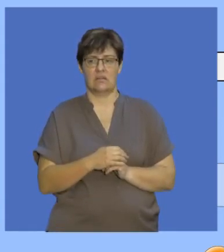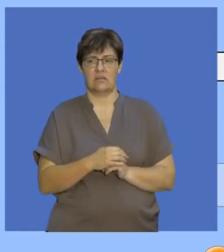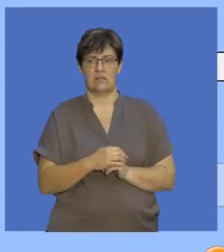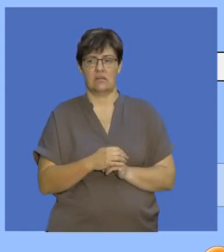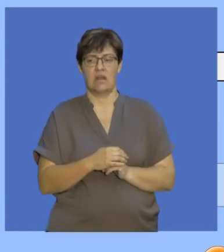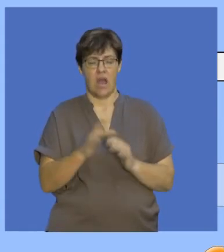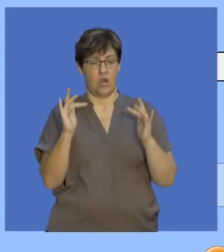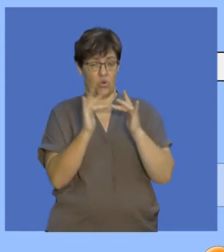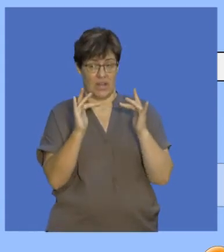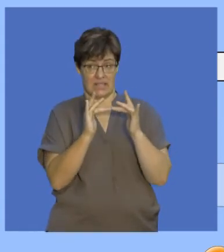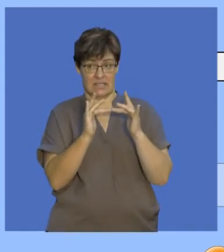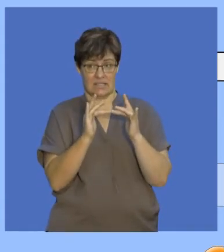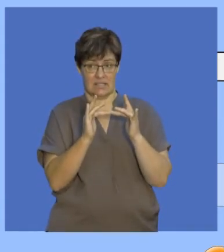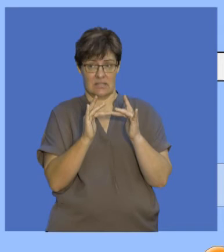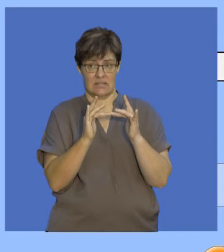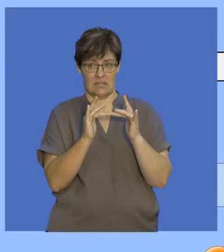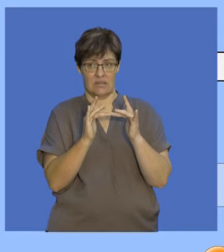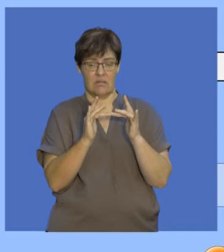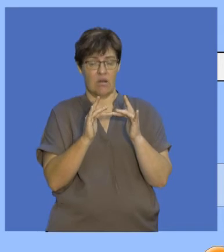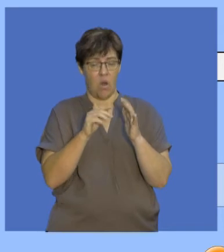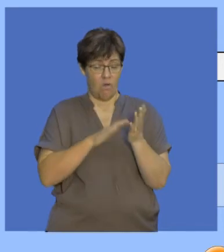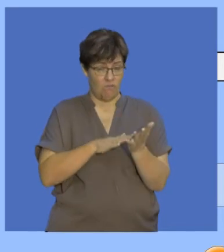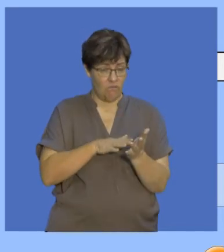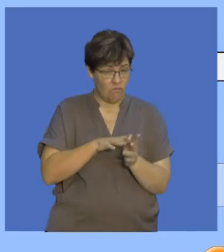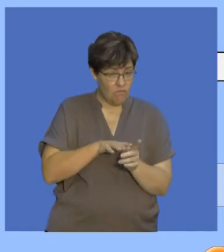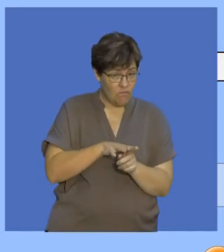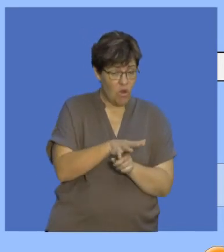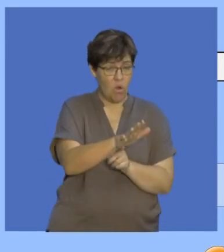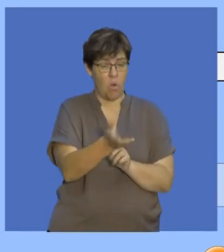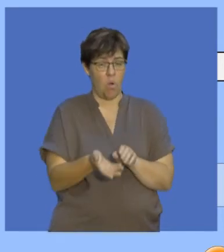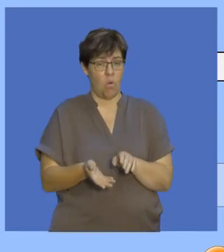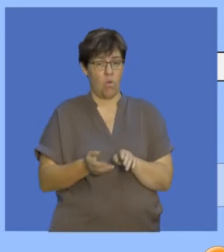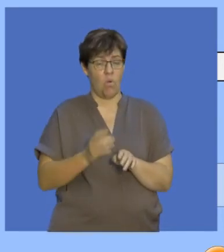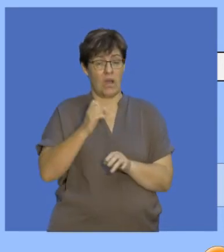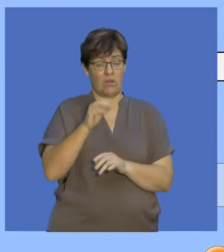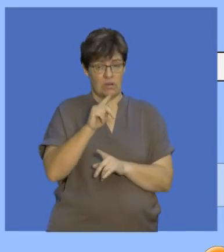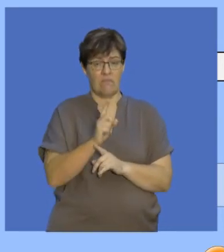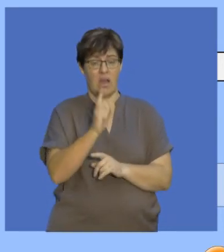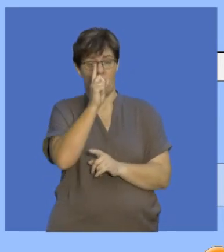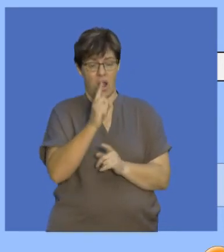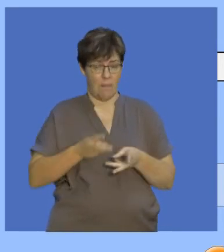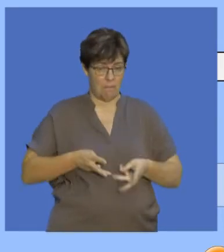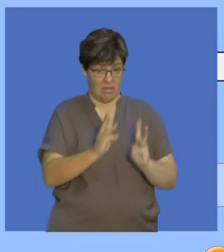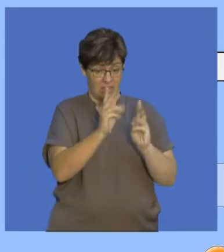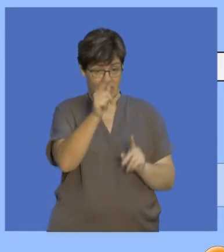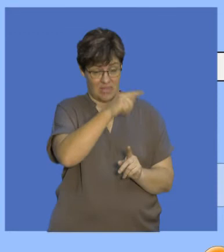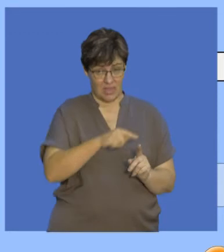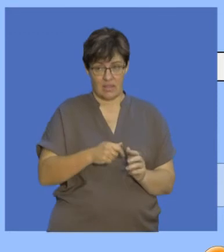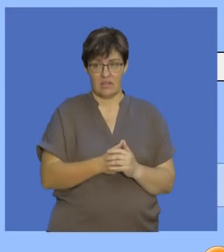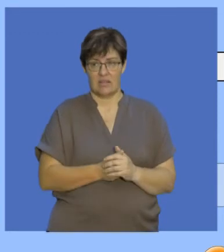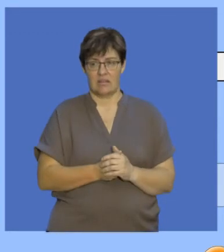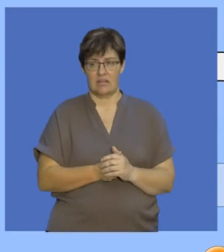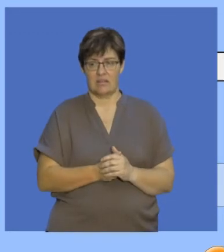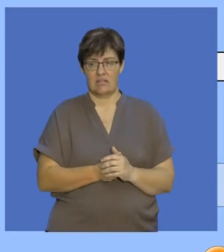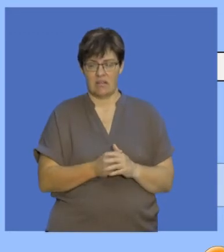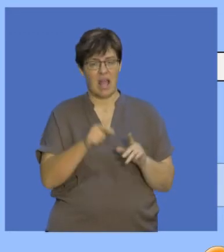circuit is connected, the current that flows through, a single pathway stays kind